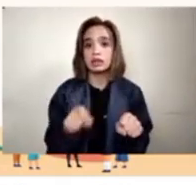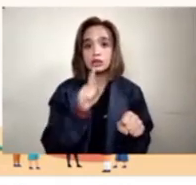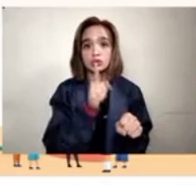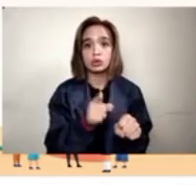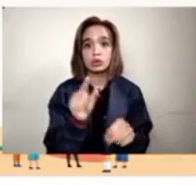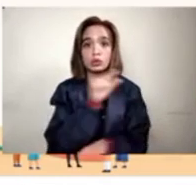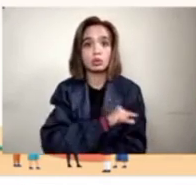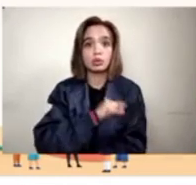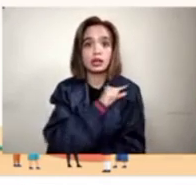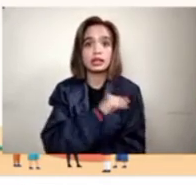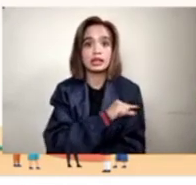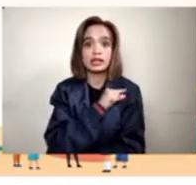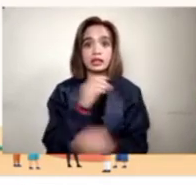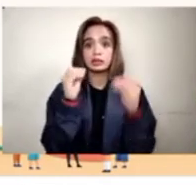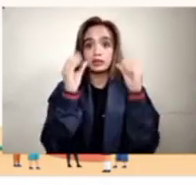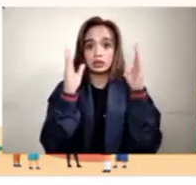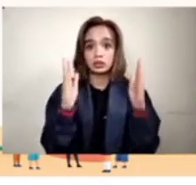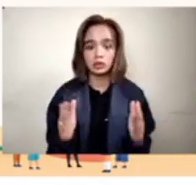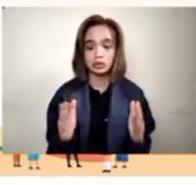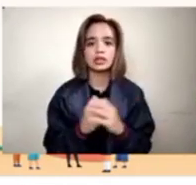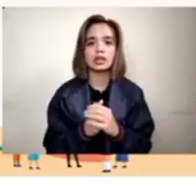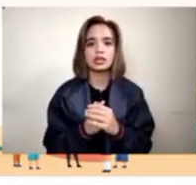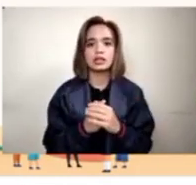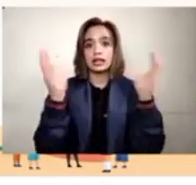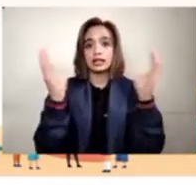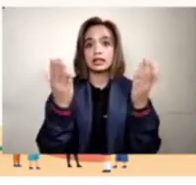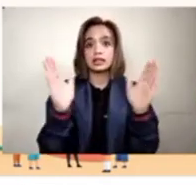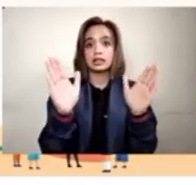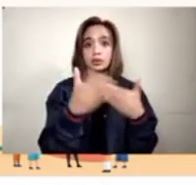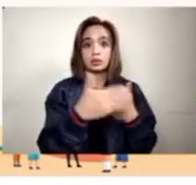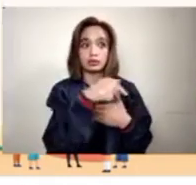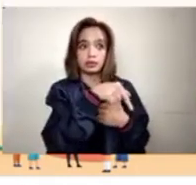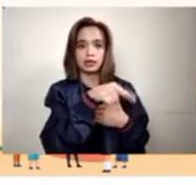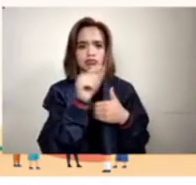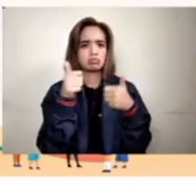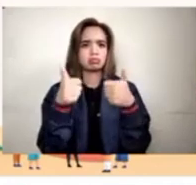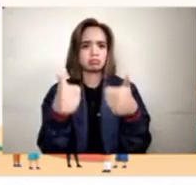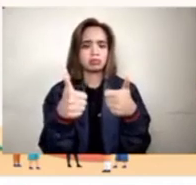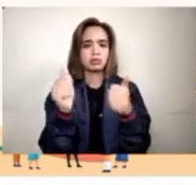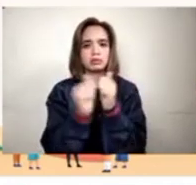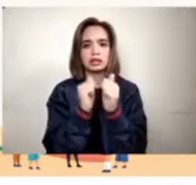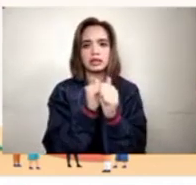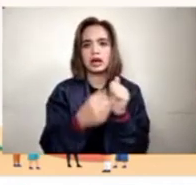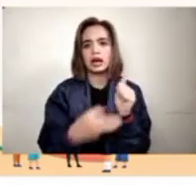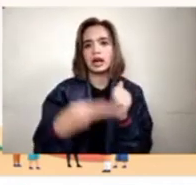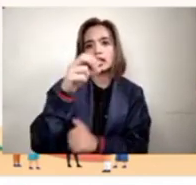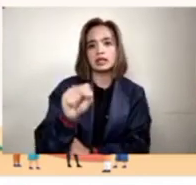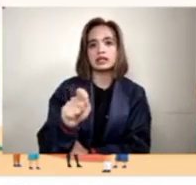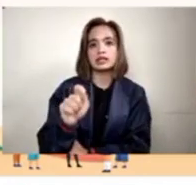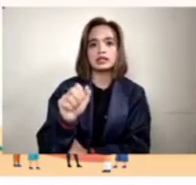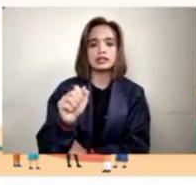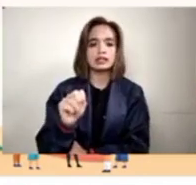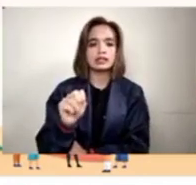teachers, we could guarantee that the quality of our teachers in our classrooms are of